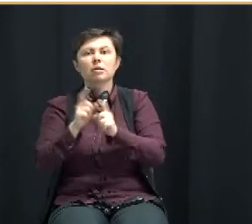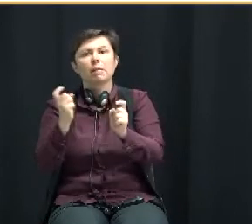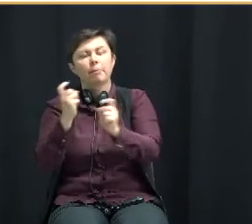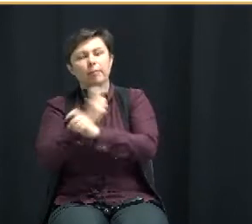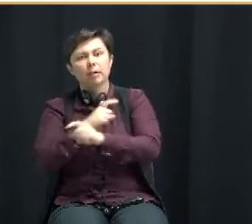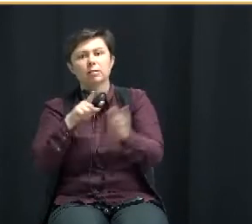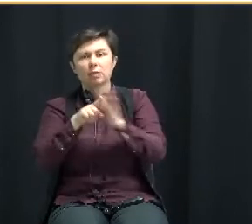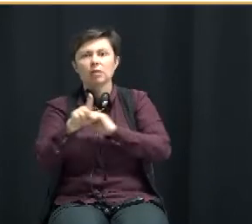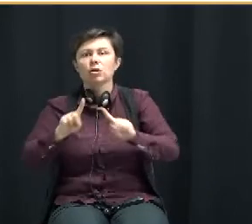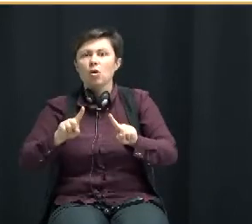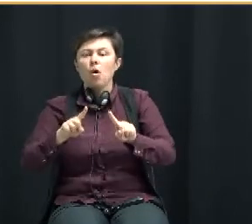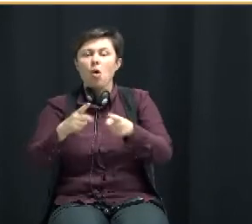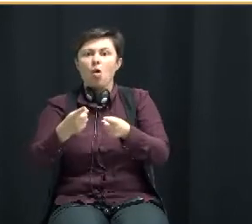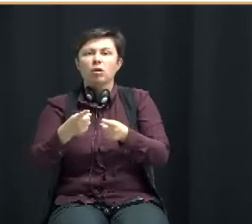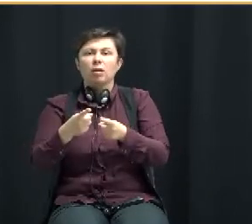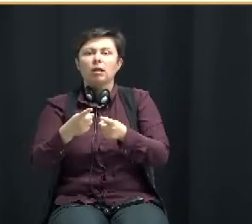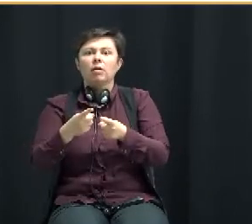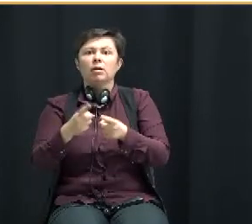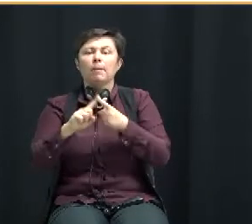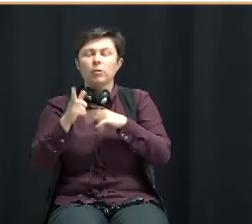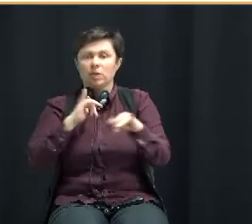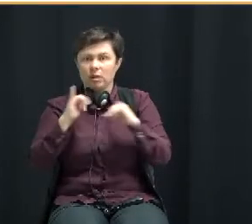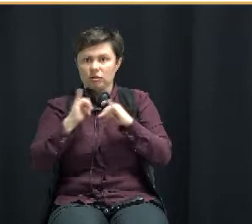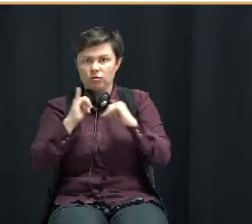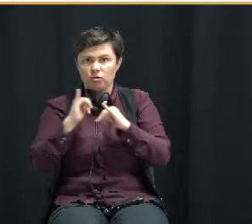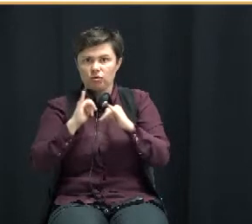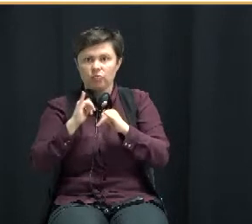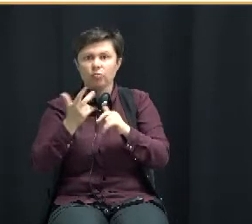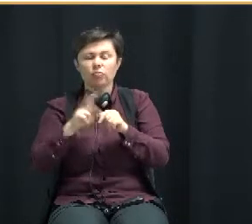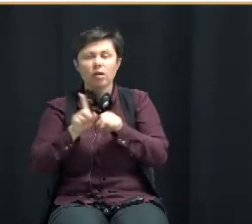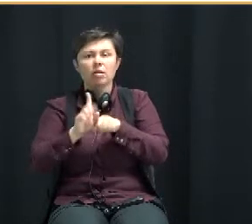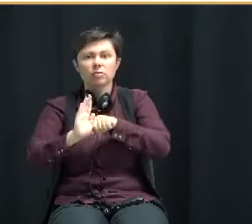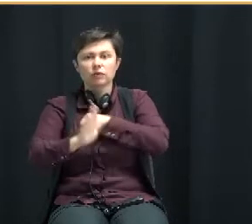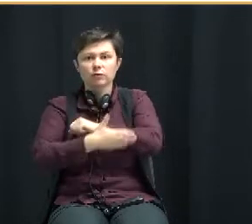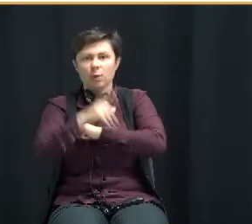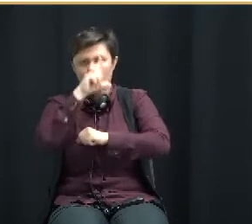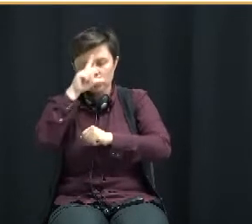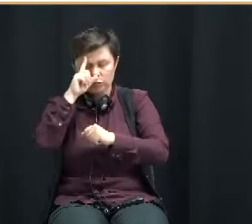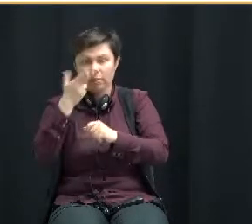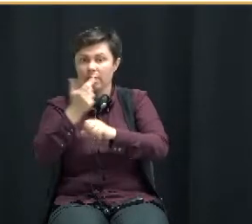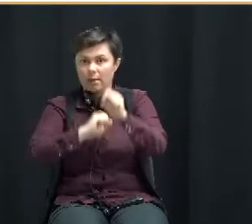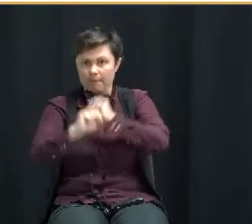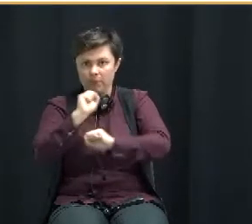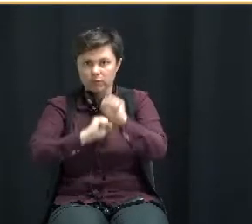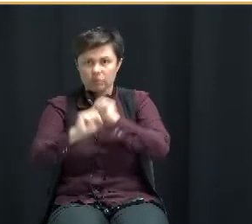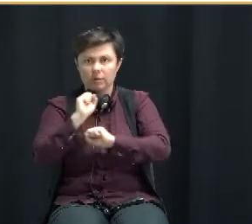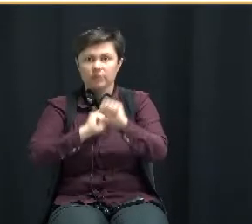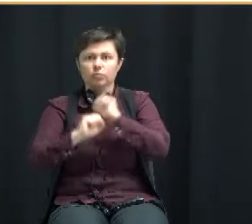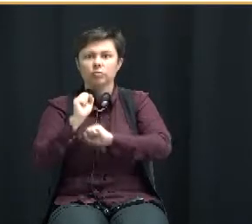the city's support for non-governmental organizations that support people with disabilities.